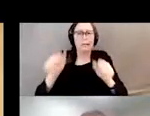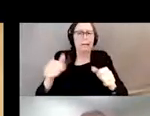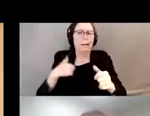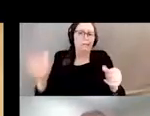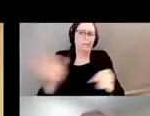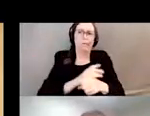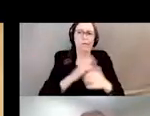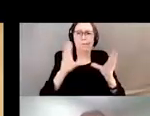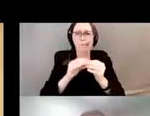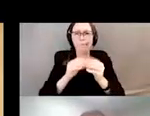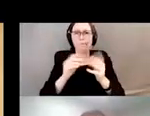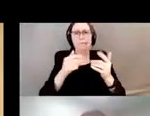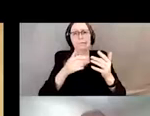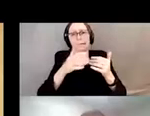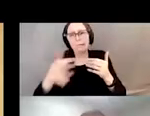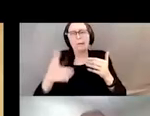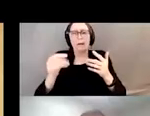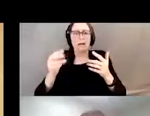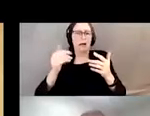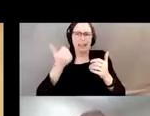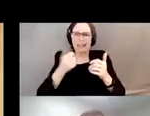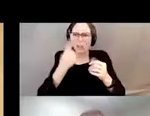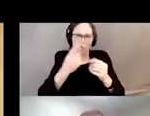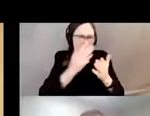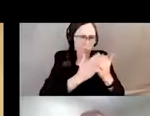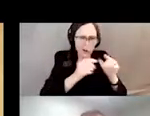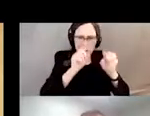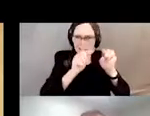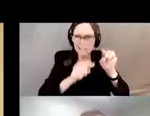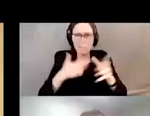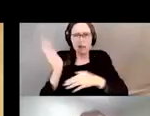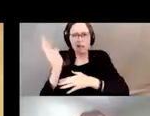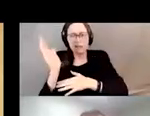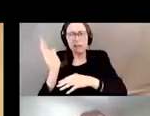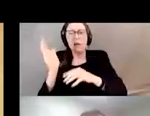any part of this and still have questions. But what I'm gonna do is